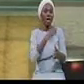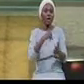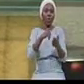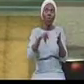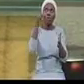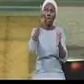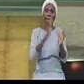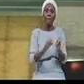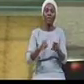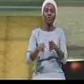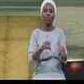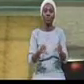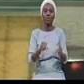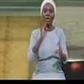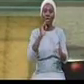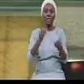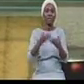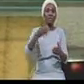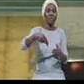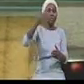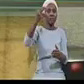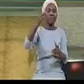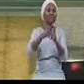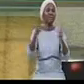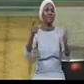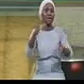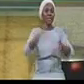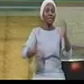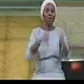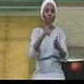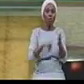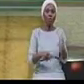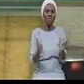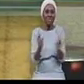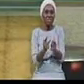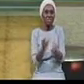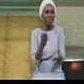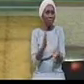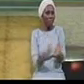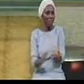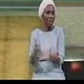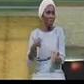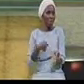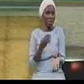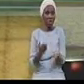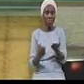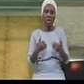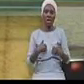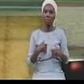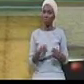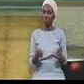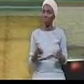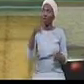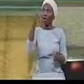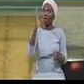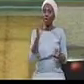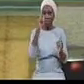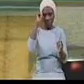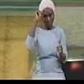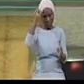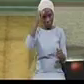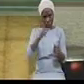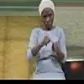is greater than what little plan we might have. But the Lord is reminding us tonight and He says,